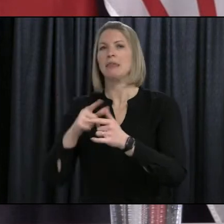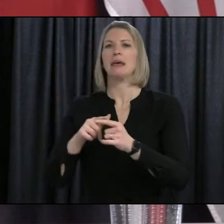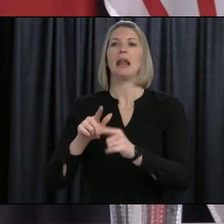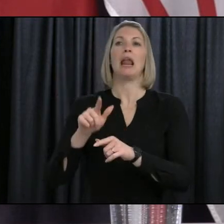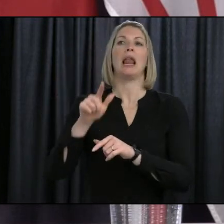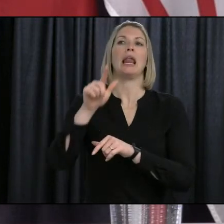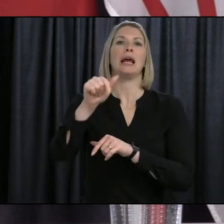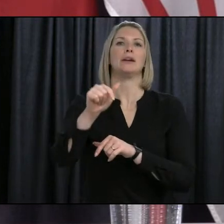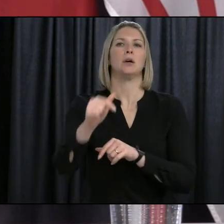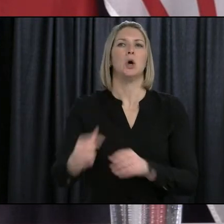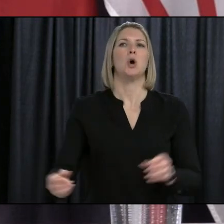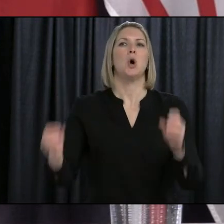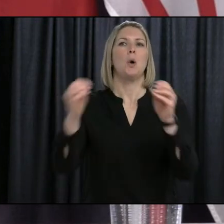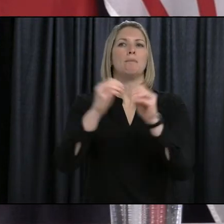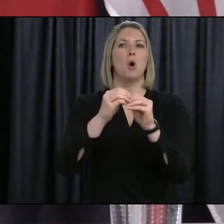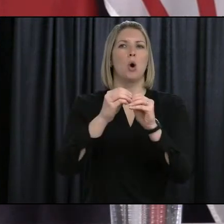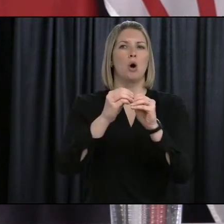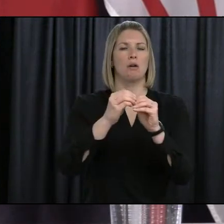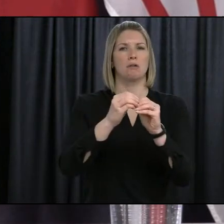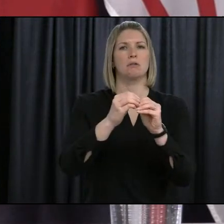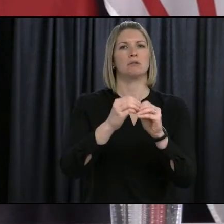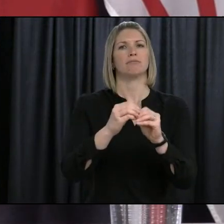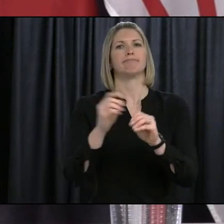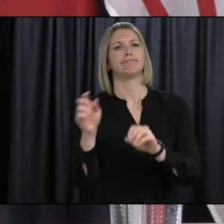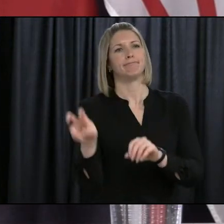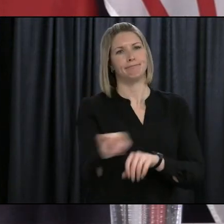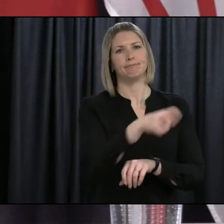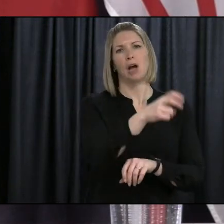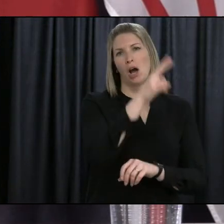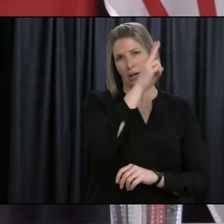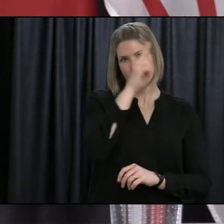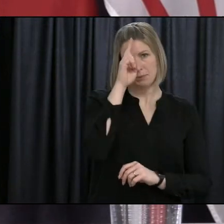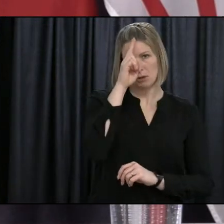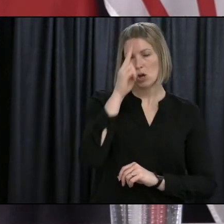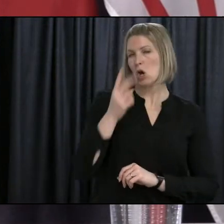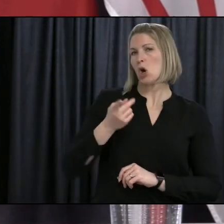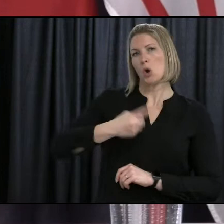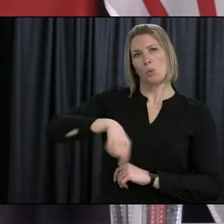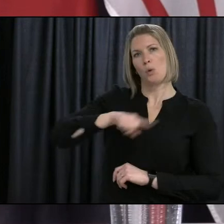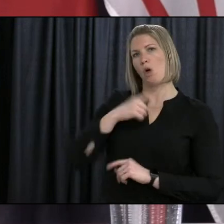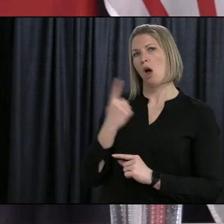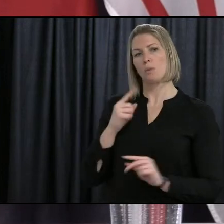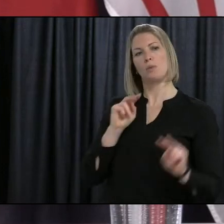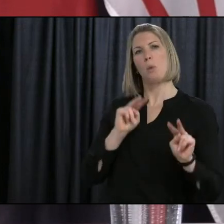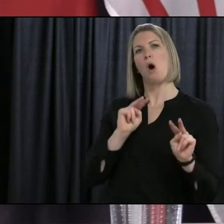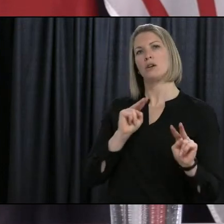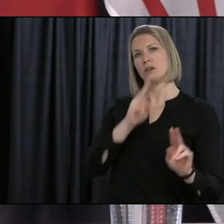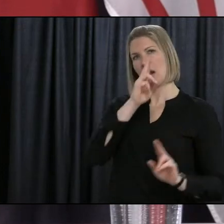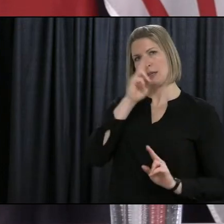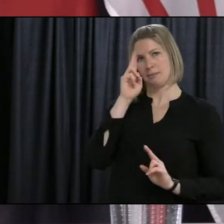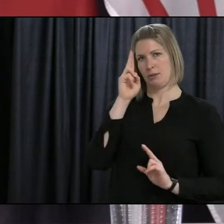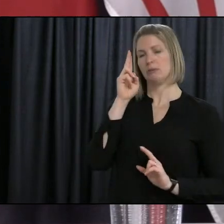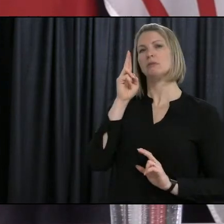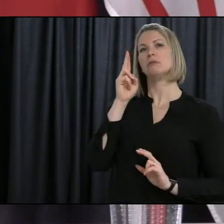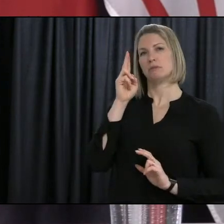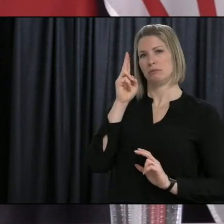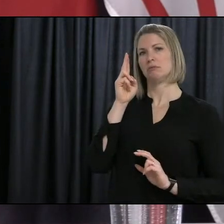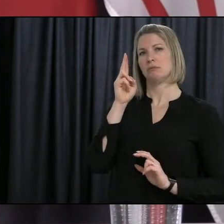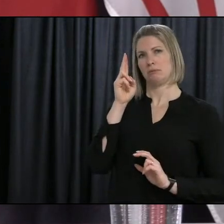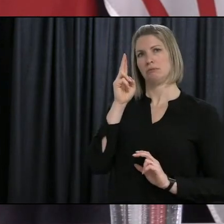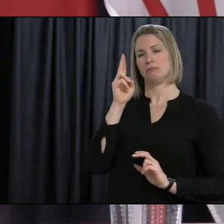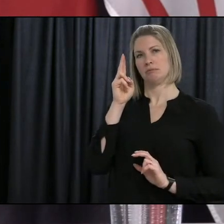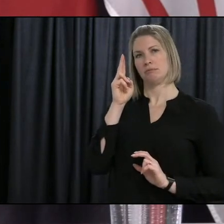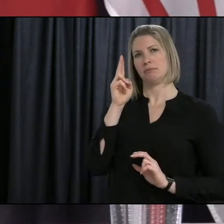and that's something that we're following closely. Dr. Fitzgerald and her team are following closely. We're all tracking that as a significant variable and parameter